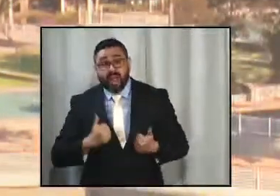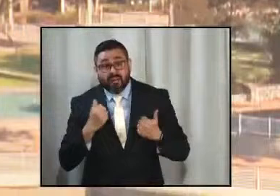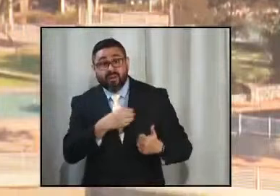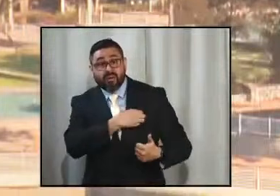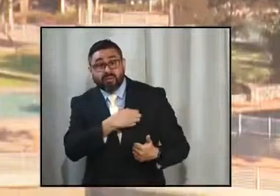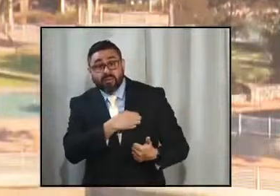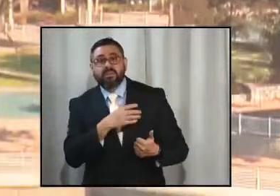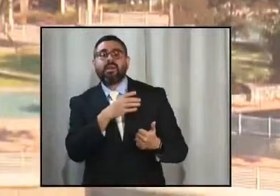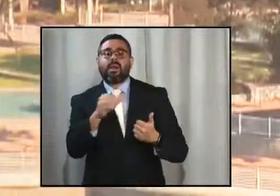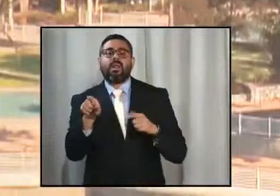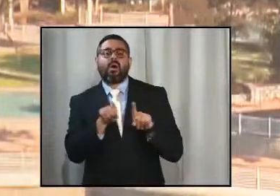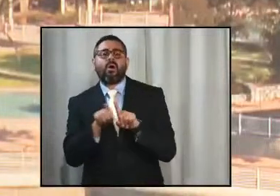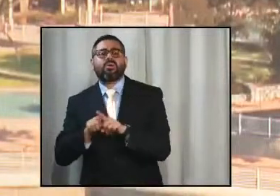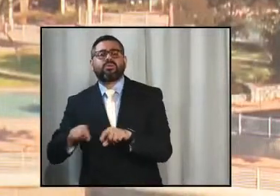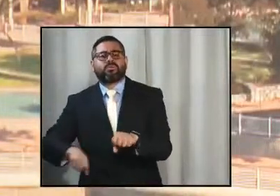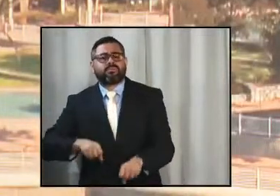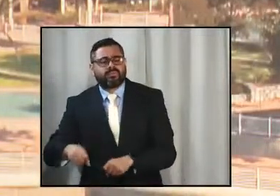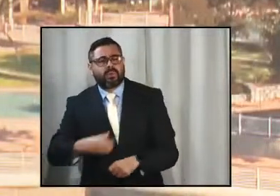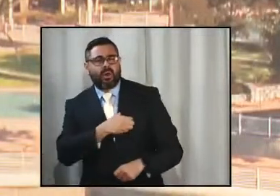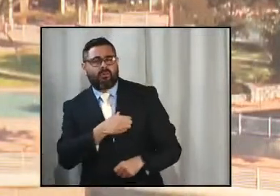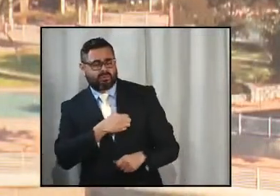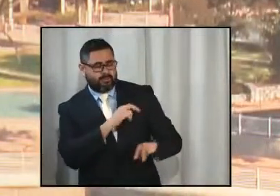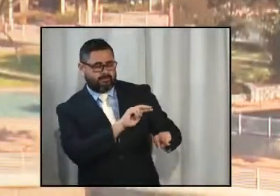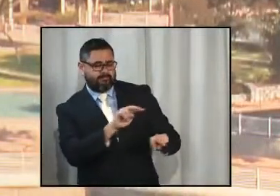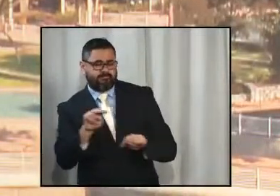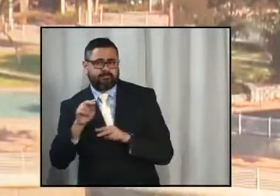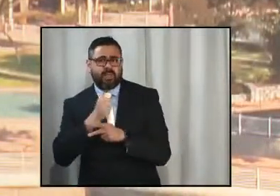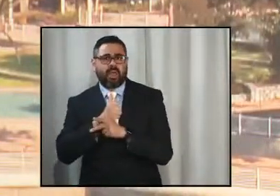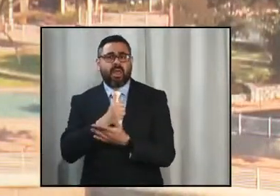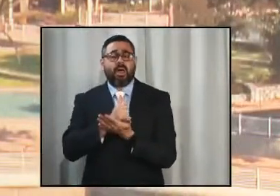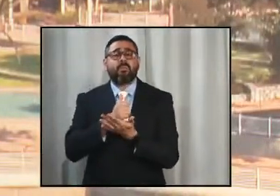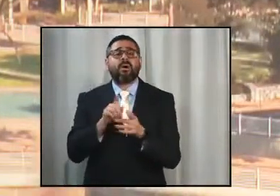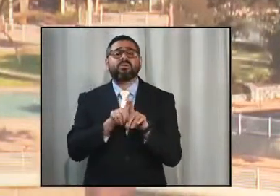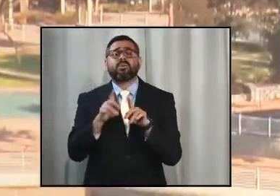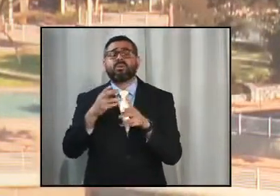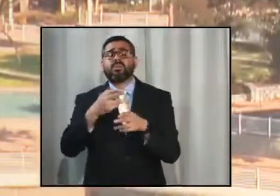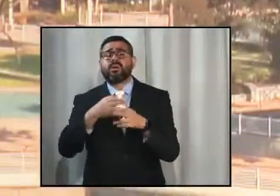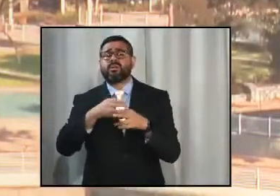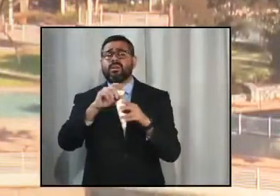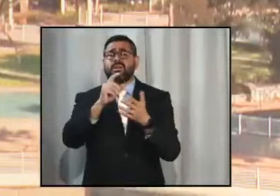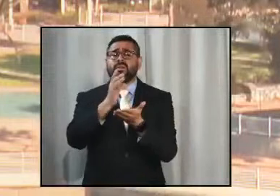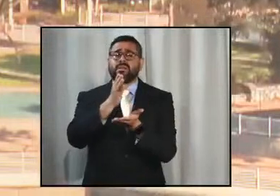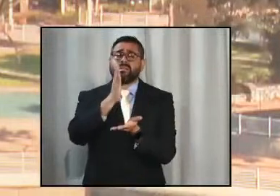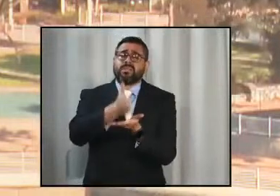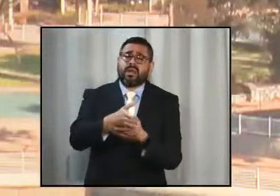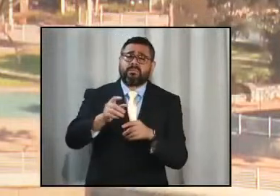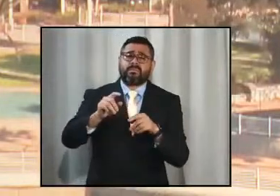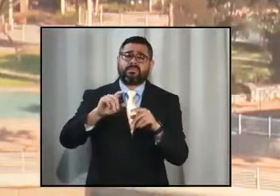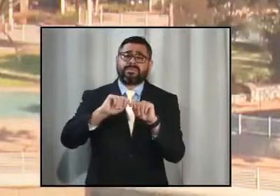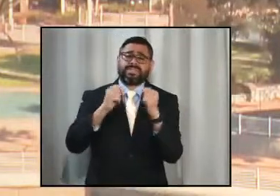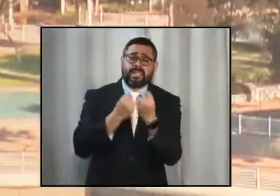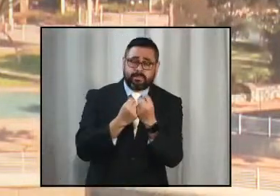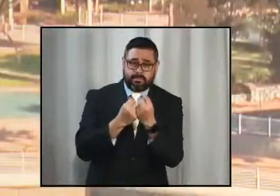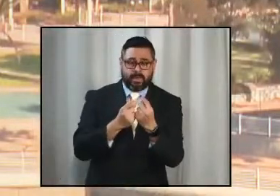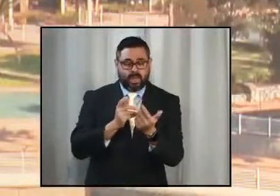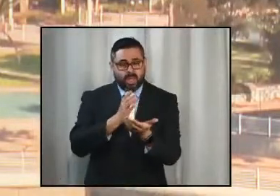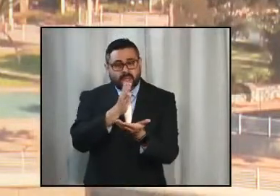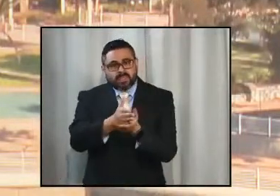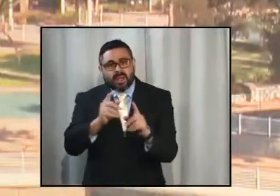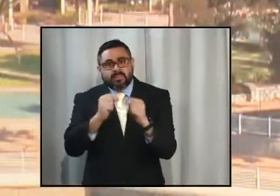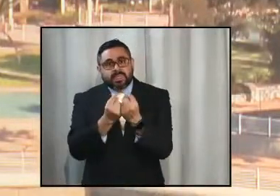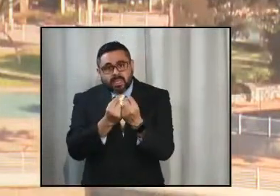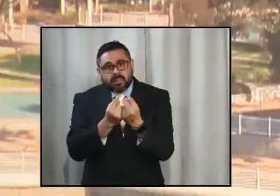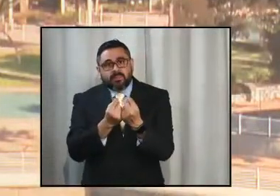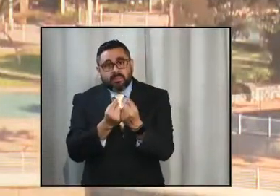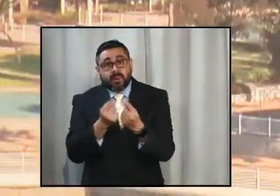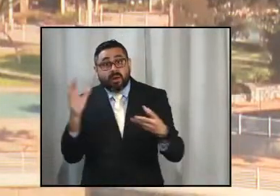announcement, which is the creation of our Strategic Outreach and Prevention Bike Team, the STOP team, as you're familiar with, Mayor. That's right. The STOP team is going to consist of